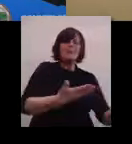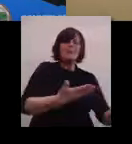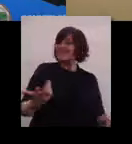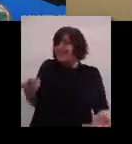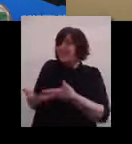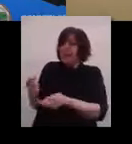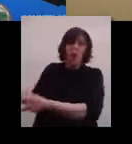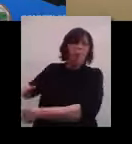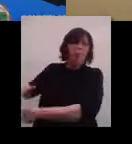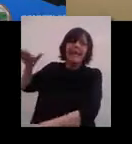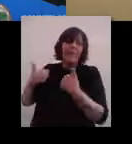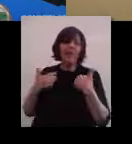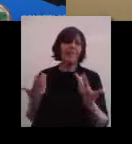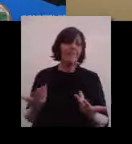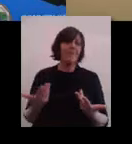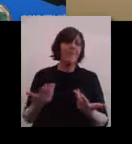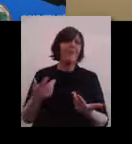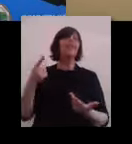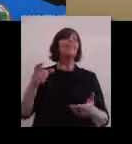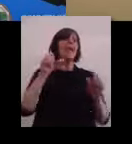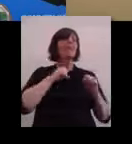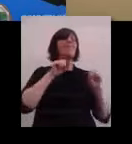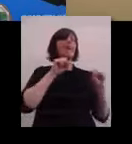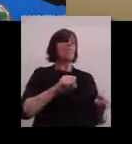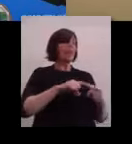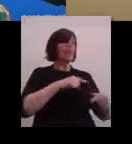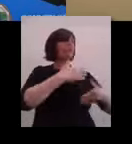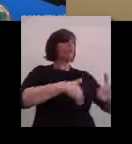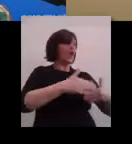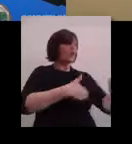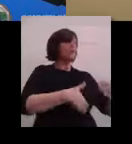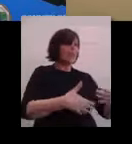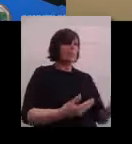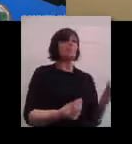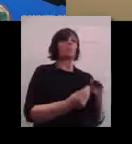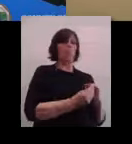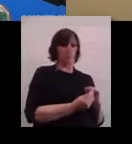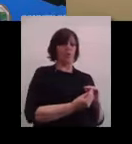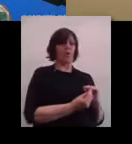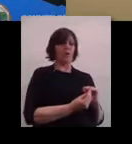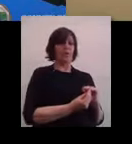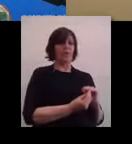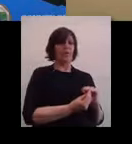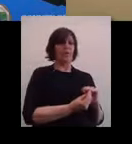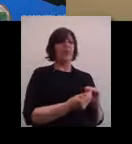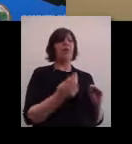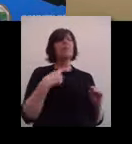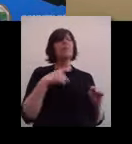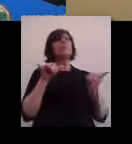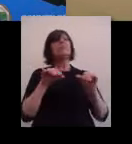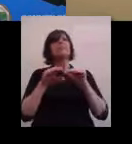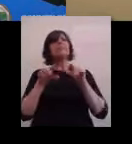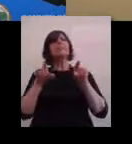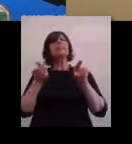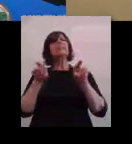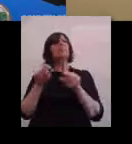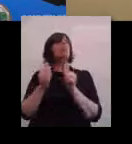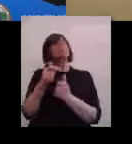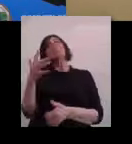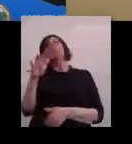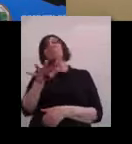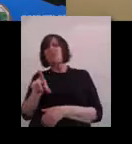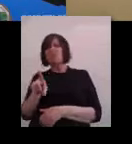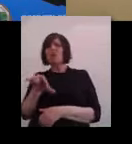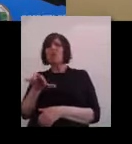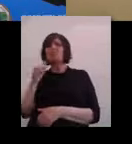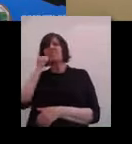So they've been able to ramp up their test kits. We've pretty much stayed the same with regards to the 100 or so that we can do per day. One